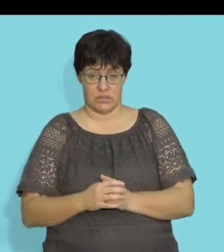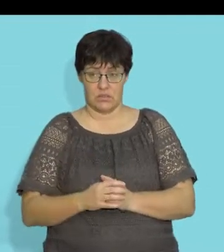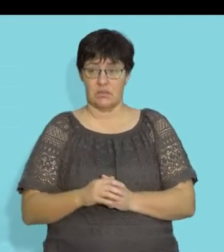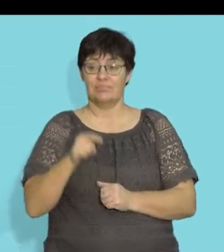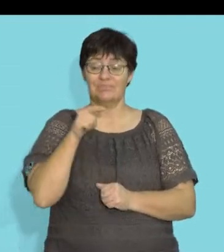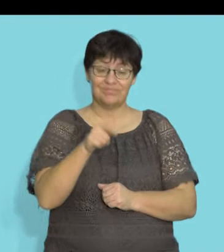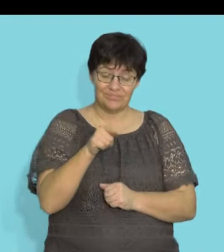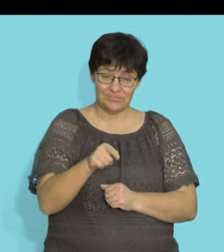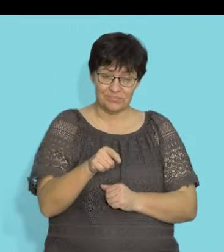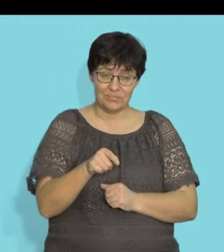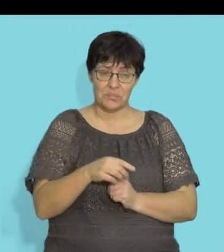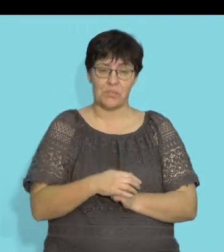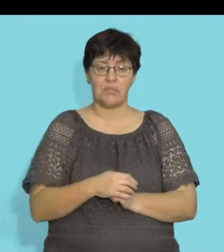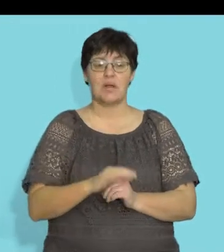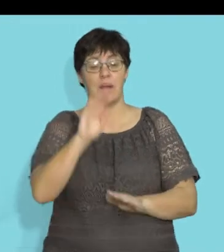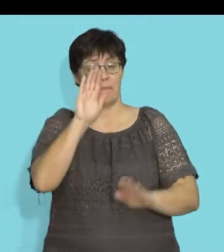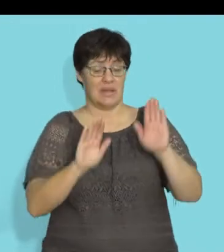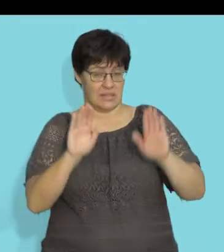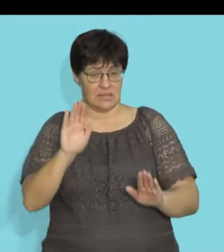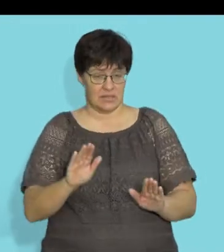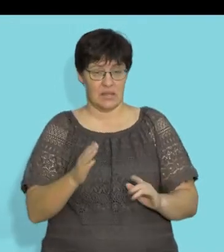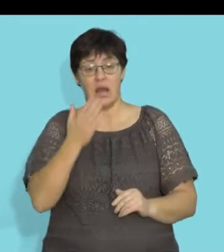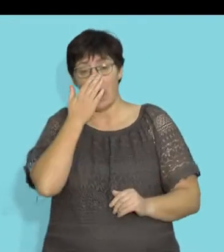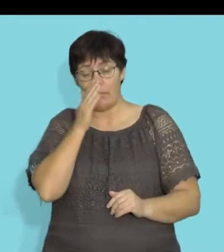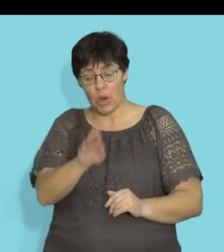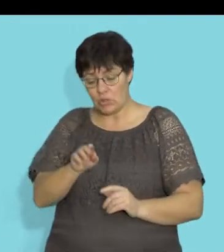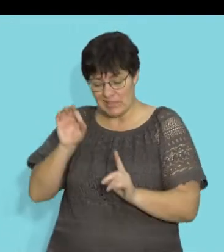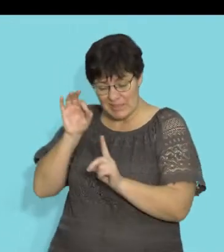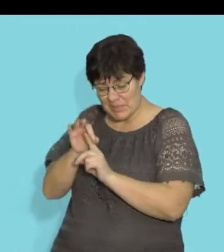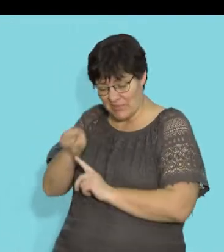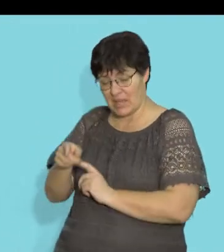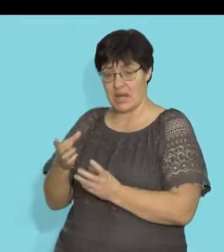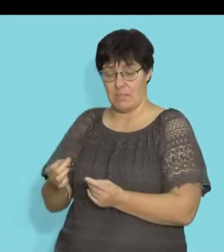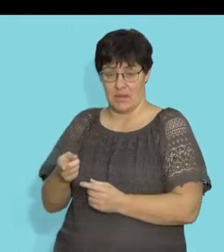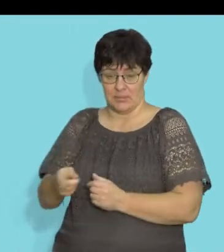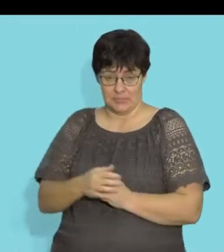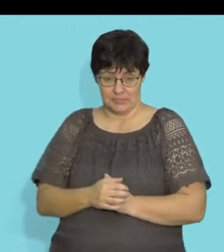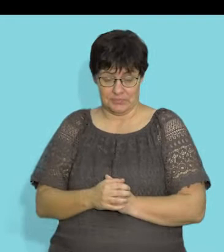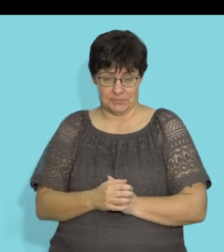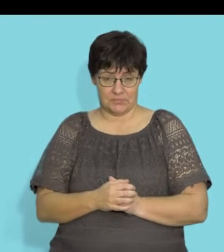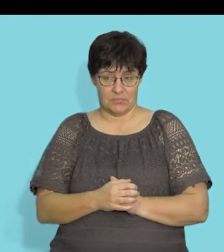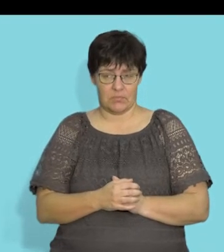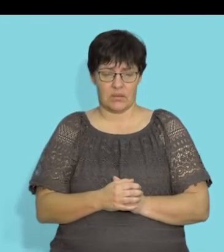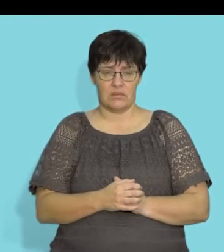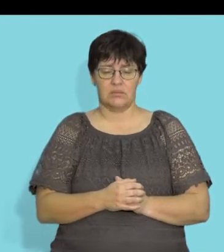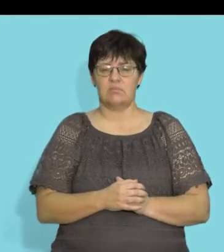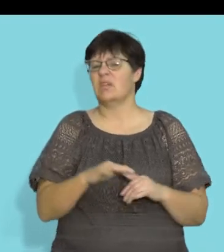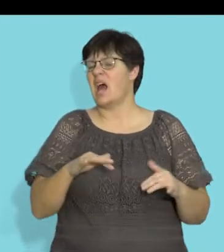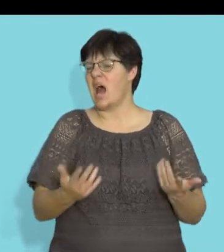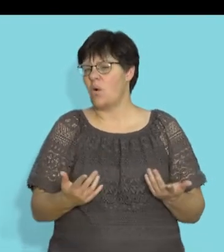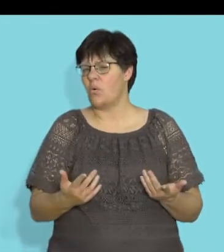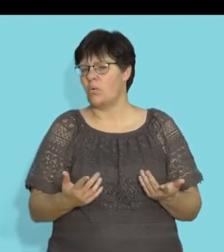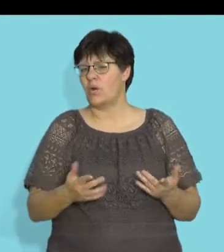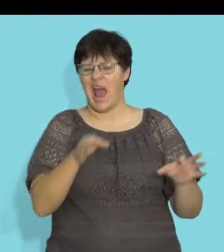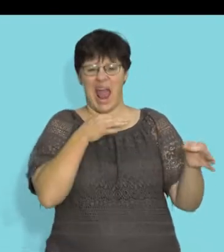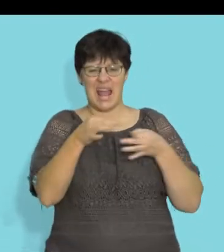series of this convergent pattern approaches a specific number. So let's look at how I could